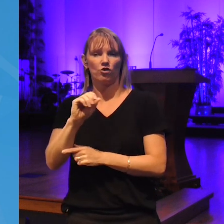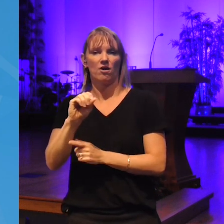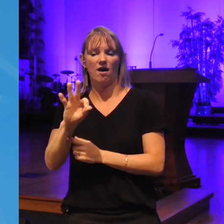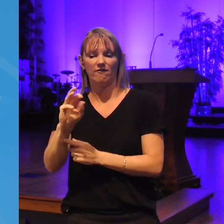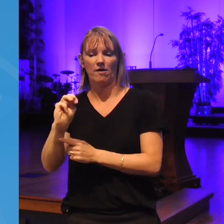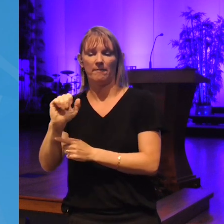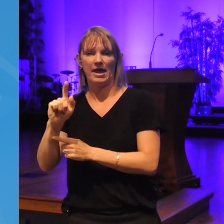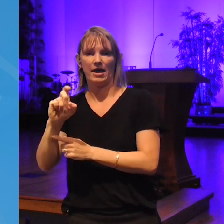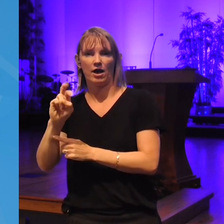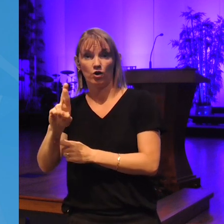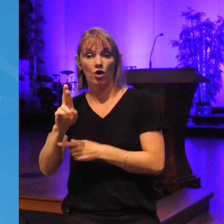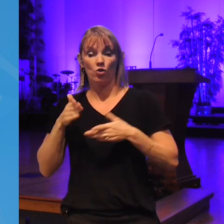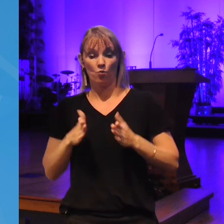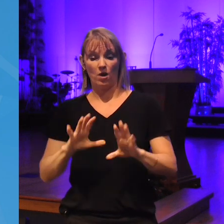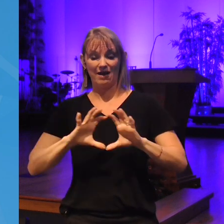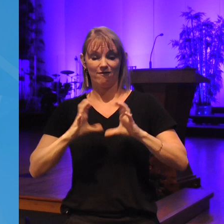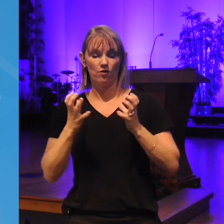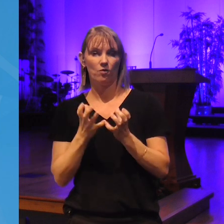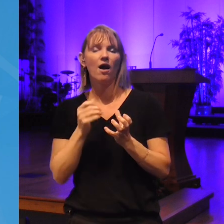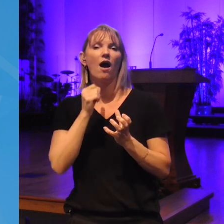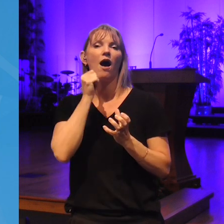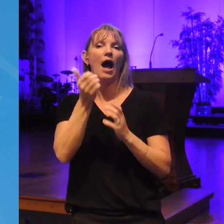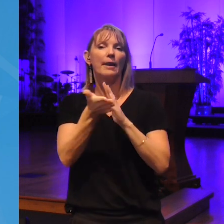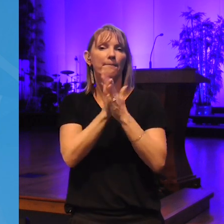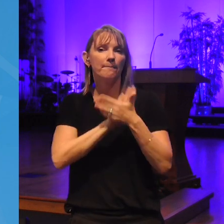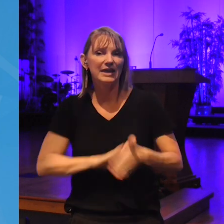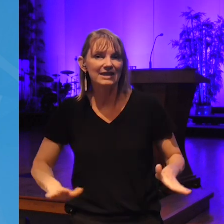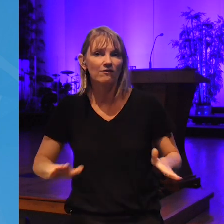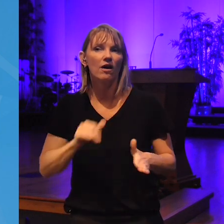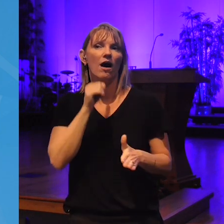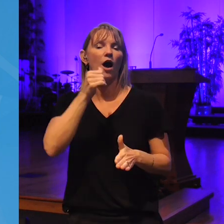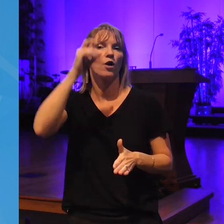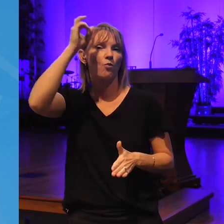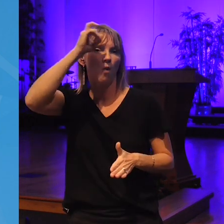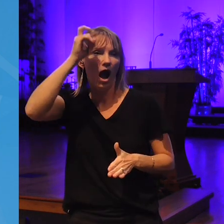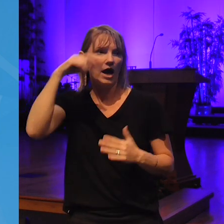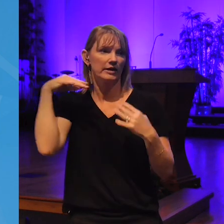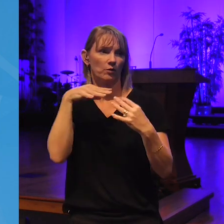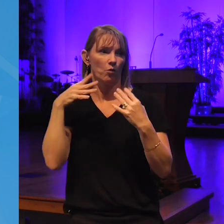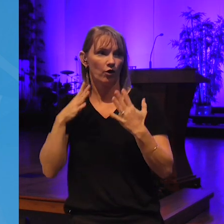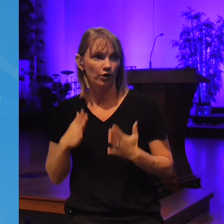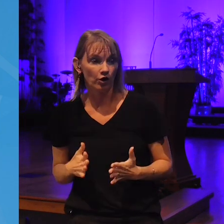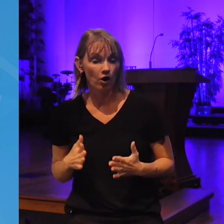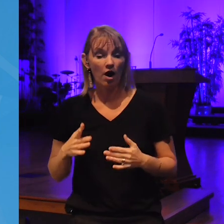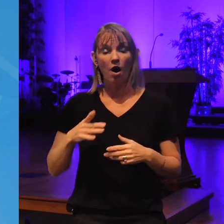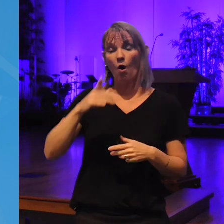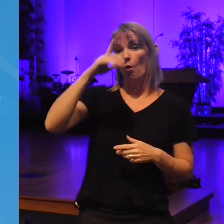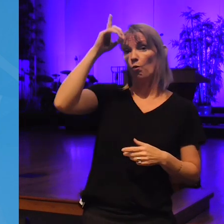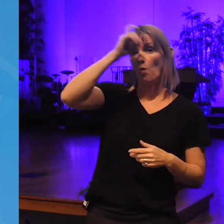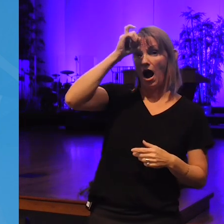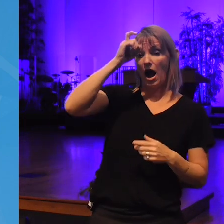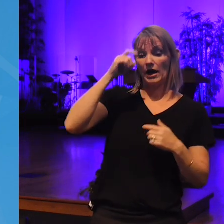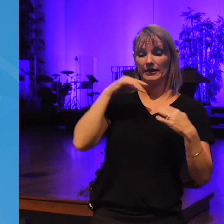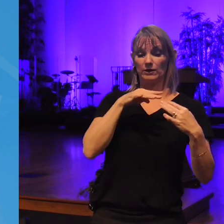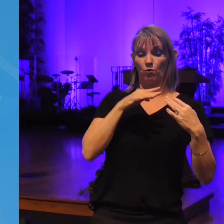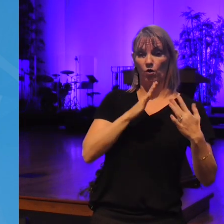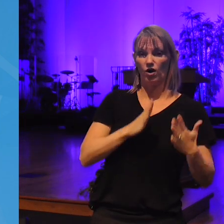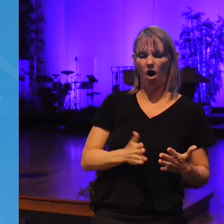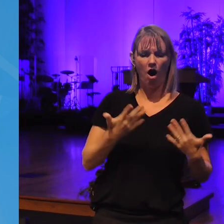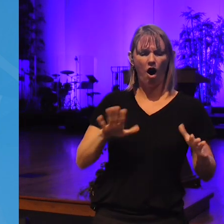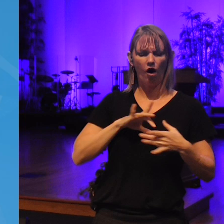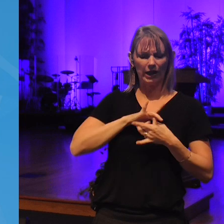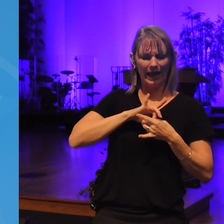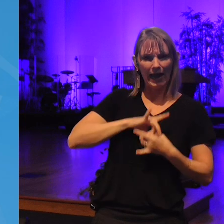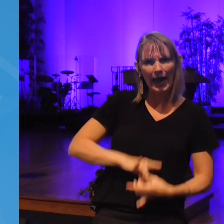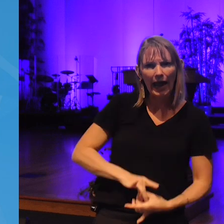of the world is the unpeaceful, unwise warrior. The wise warrior is already